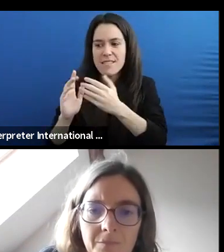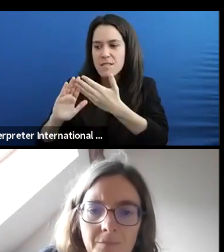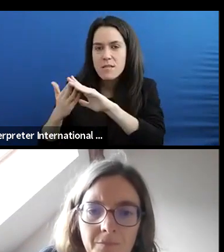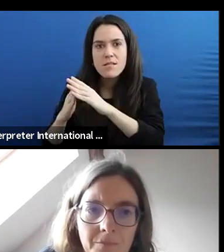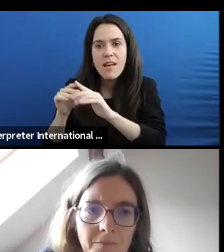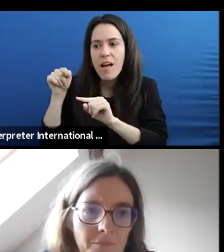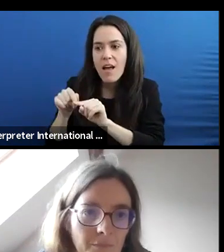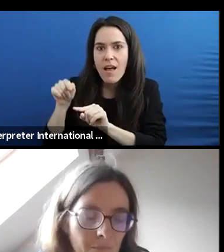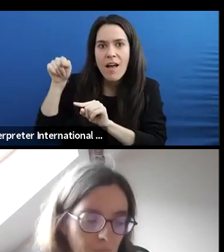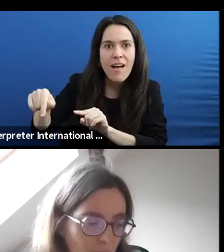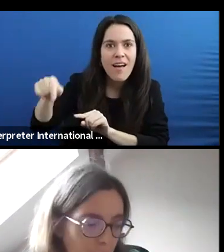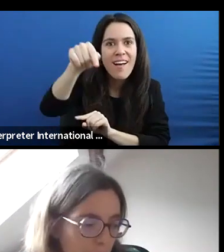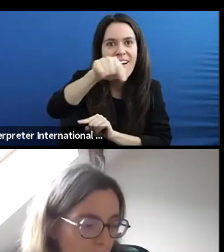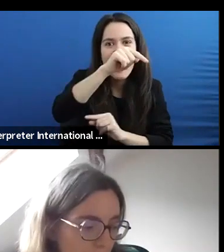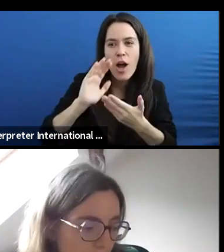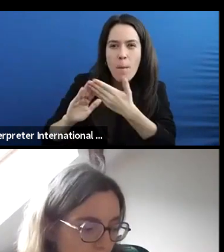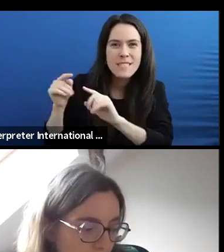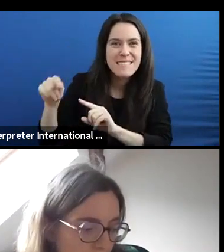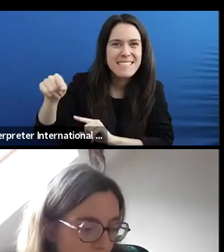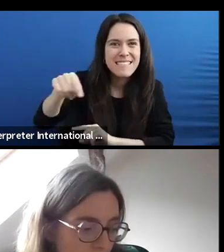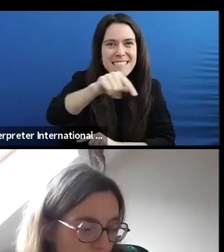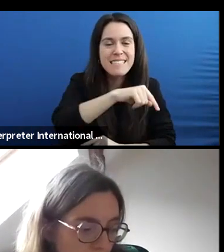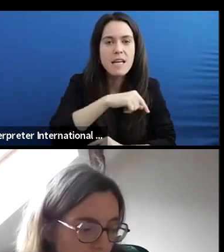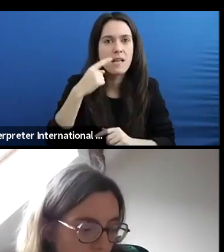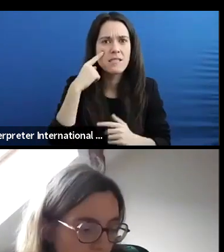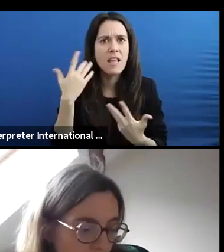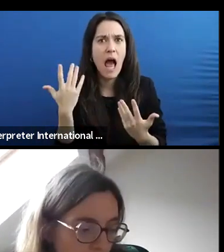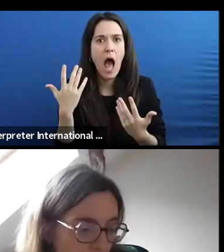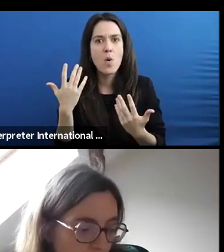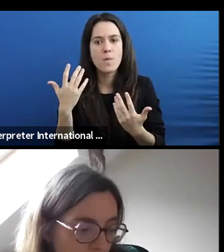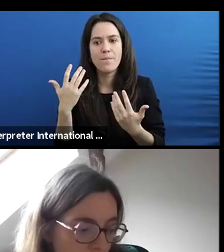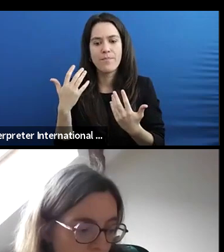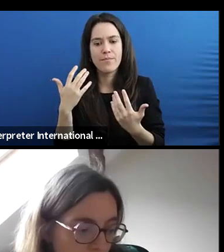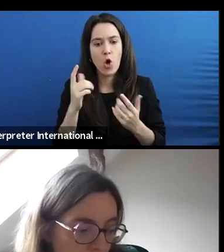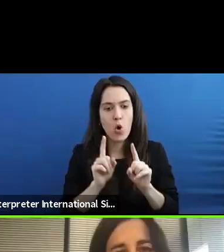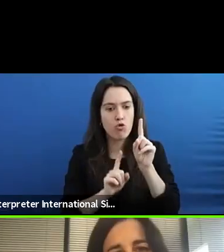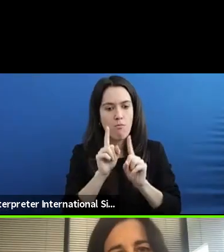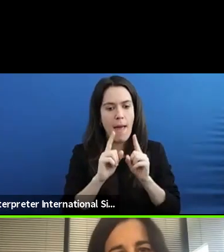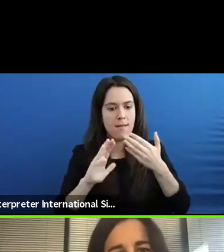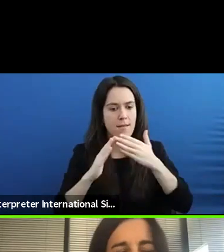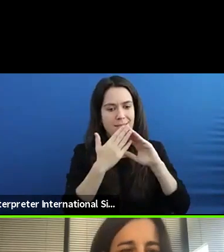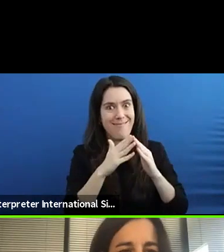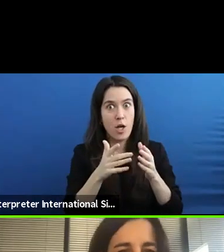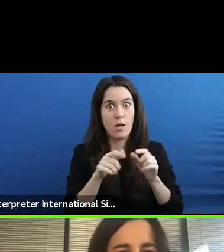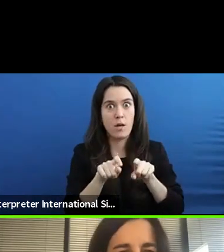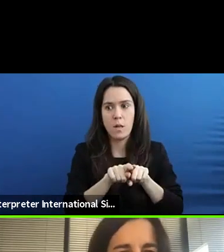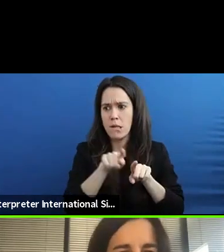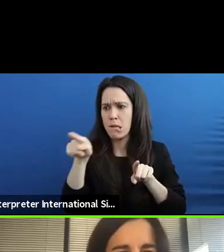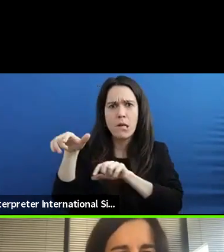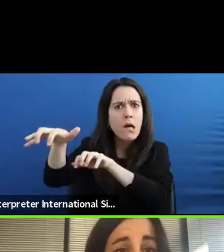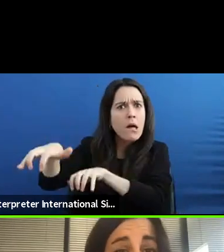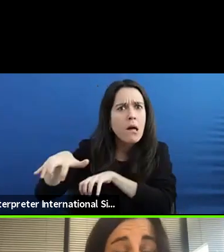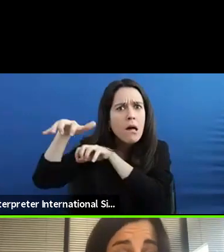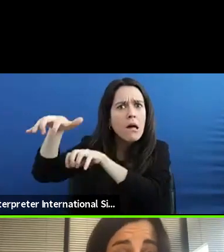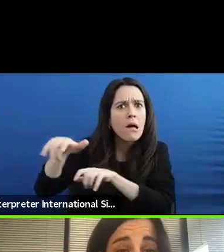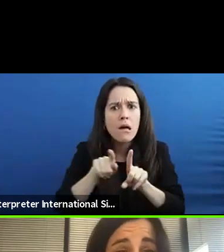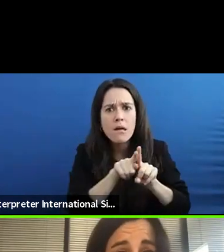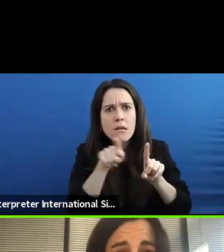on the link between urban transportation and the schedules of the